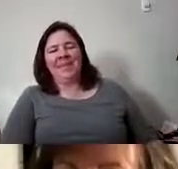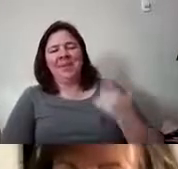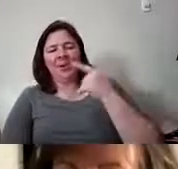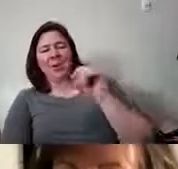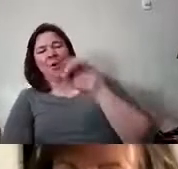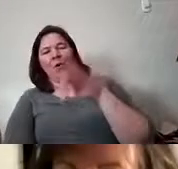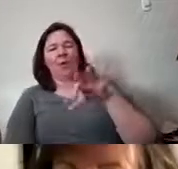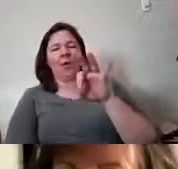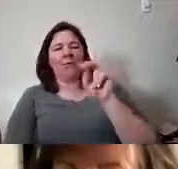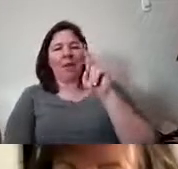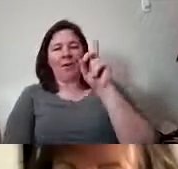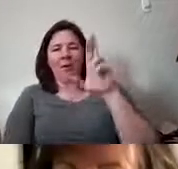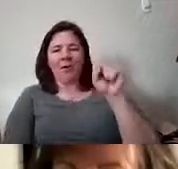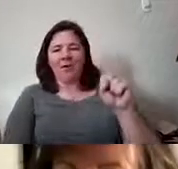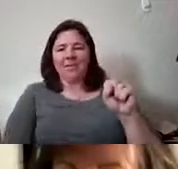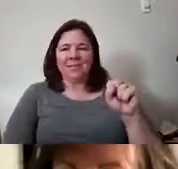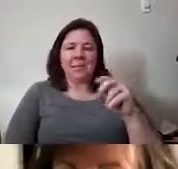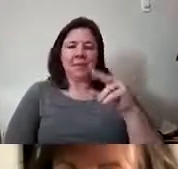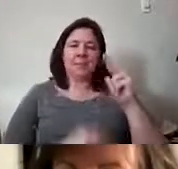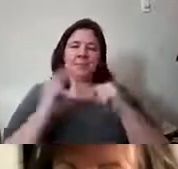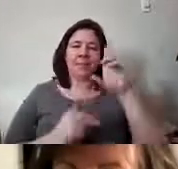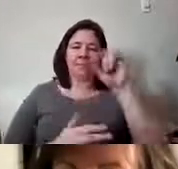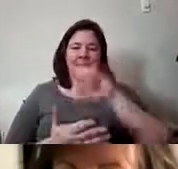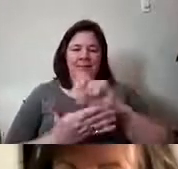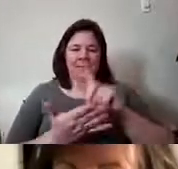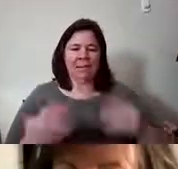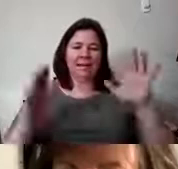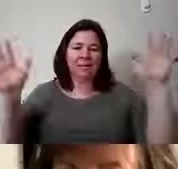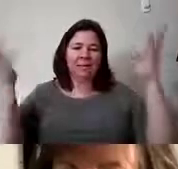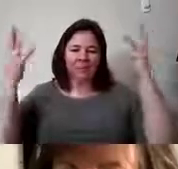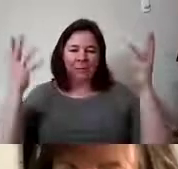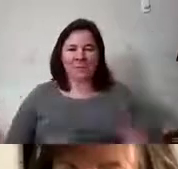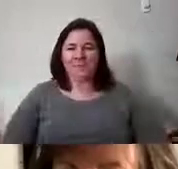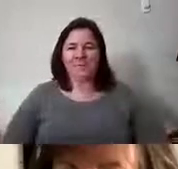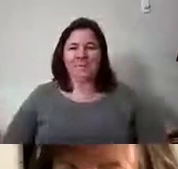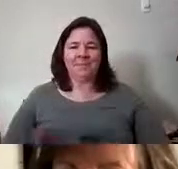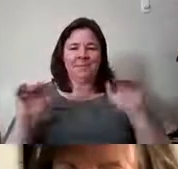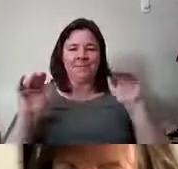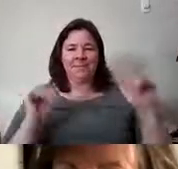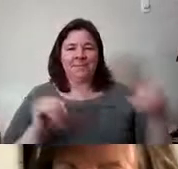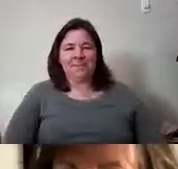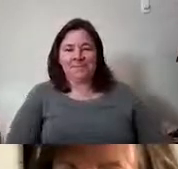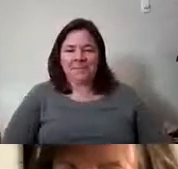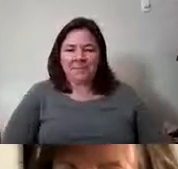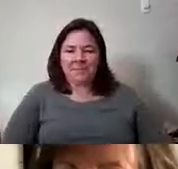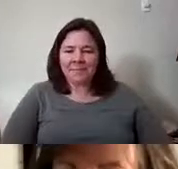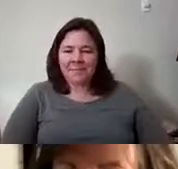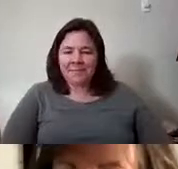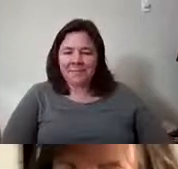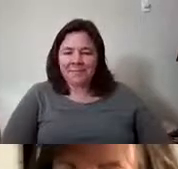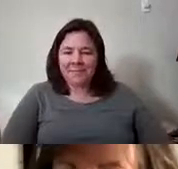The ONPASSIVE way, built by Go, design. go, go, go, go. Woo-hoo. I don't know Nice if to it's see finished, everyone but of it's you been